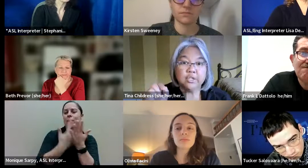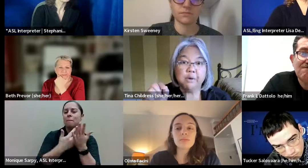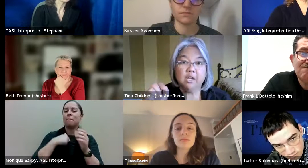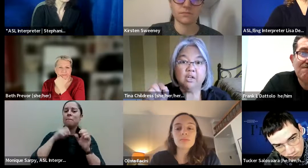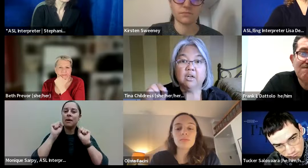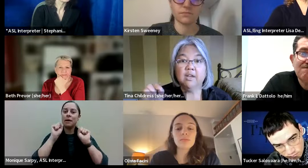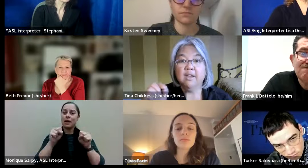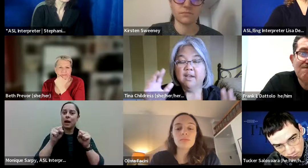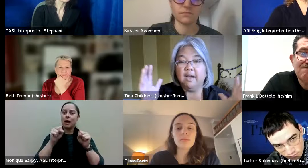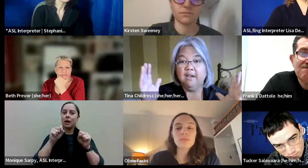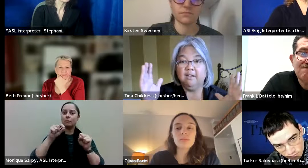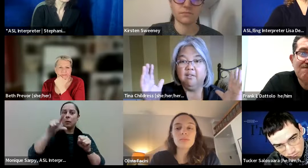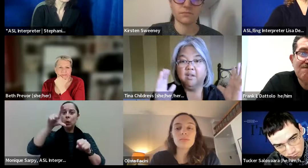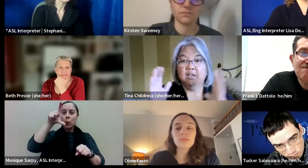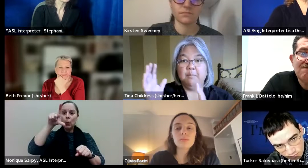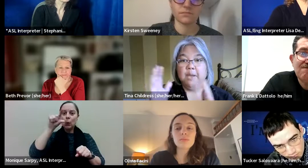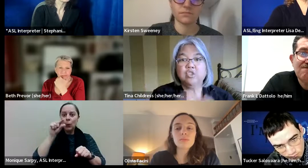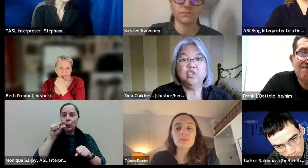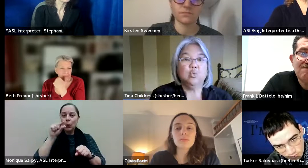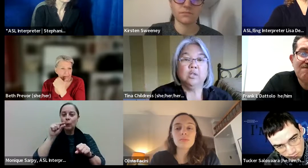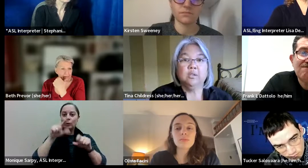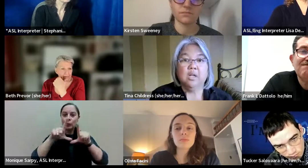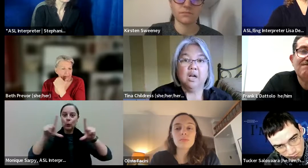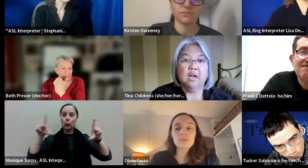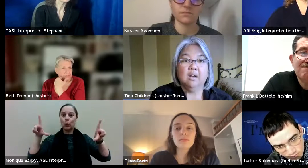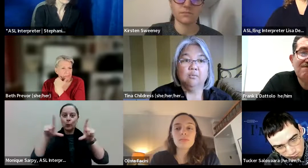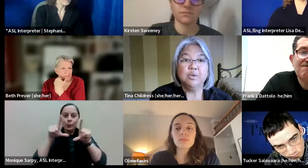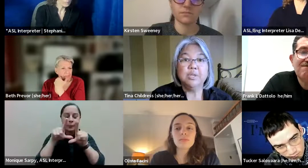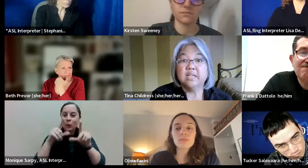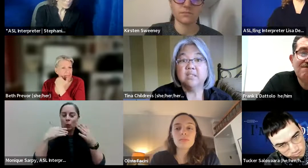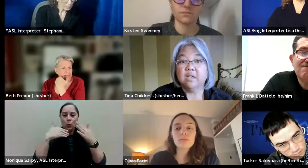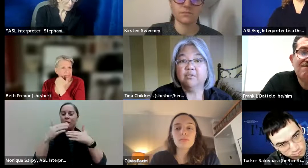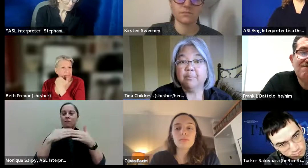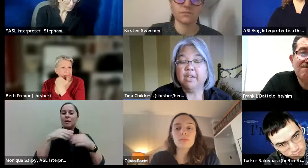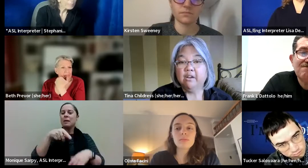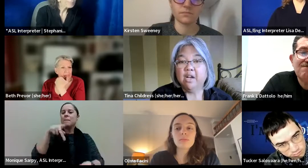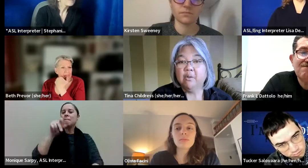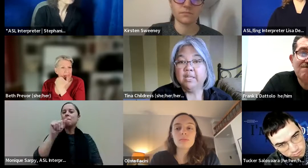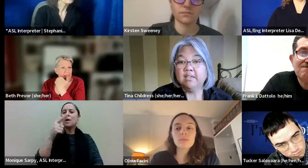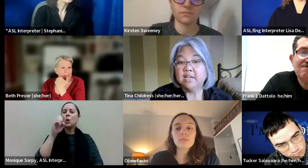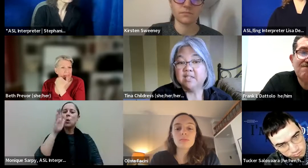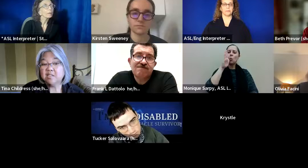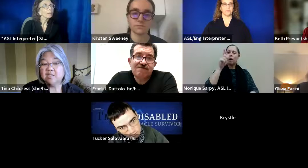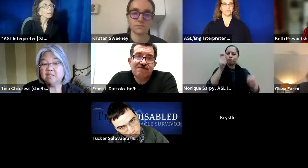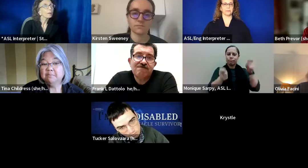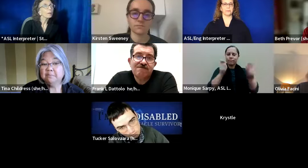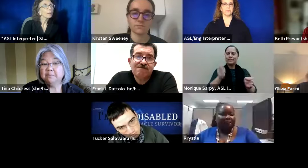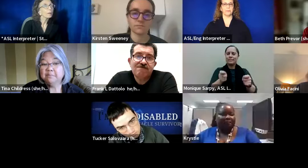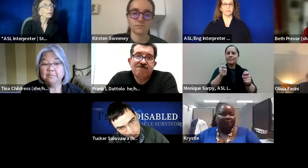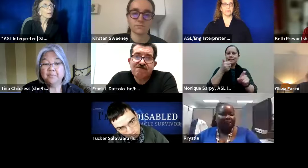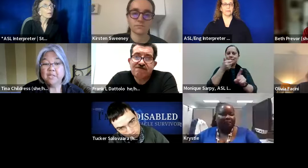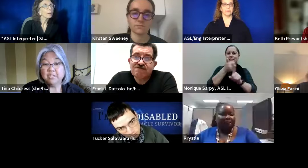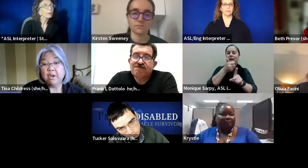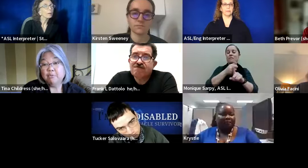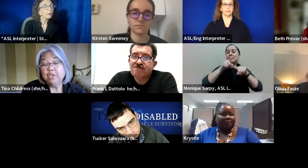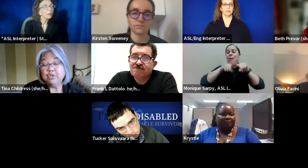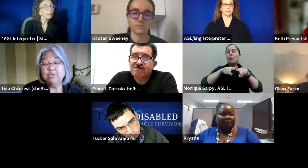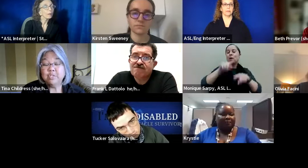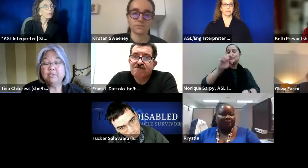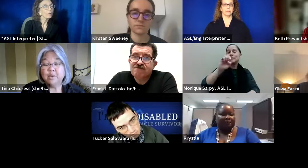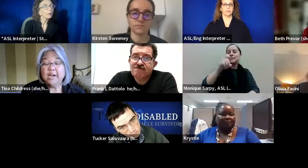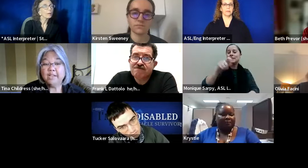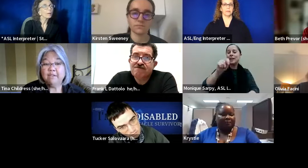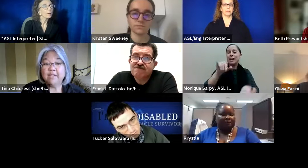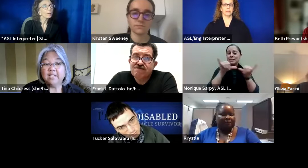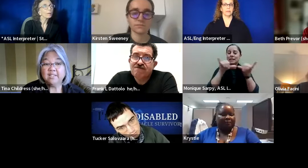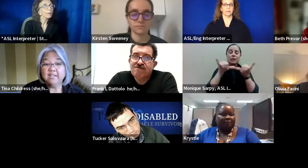bigger or smaller, and the page will reset itself depending on how big the text is. So I really do